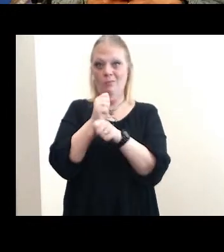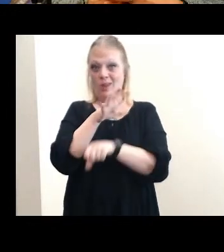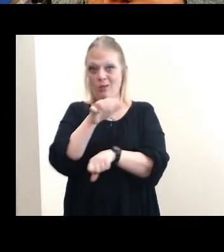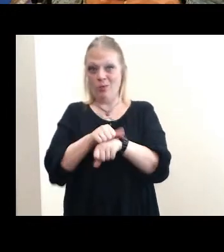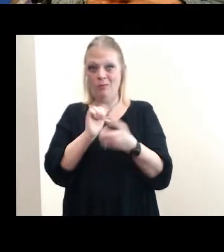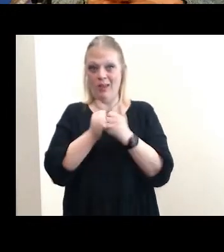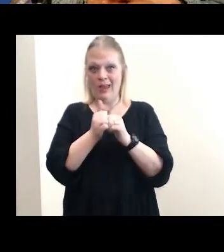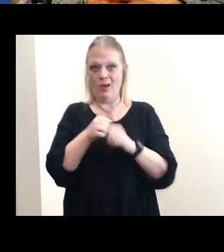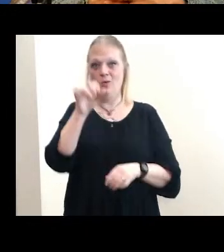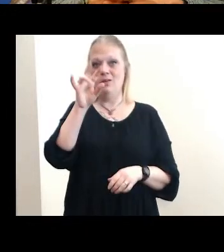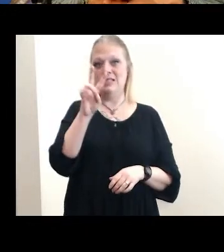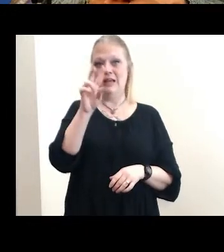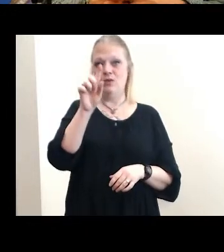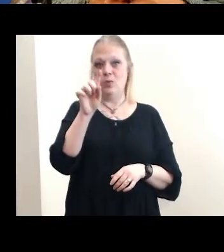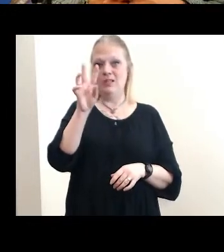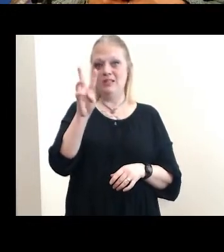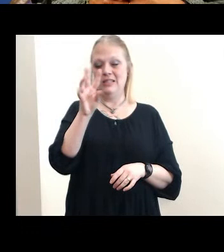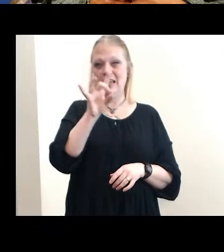you can call